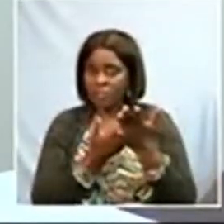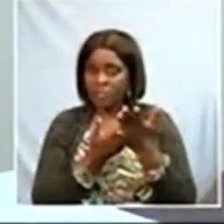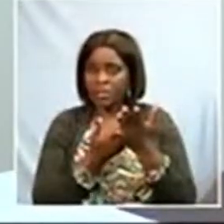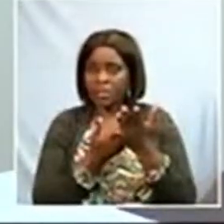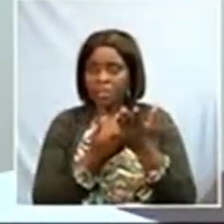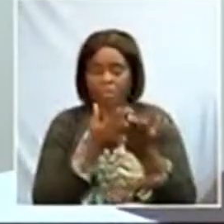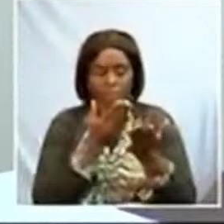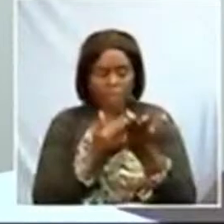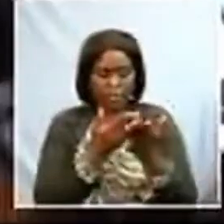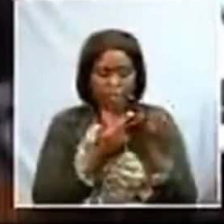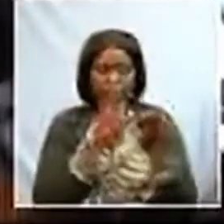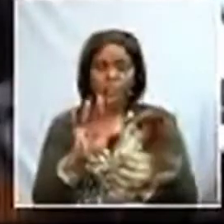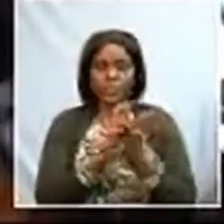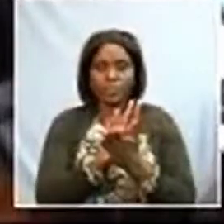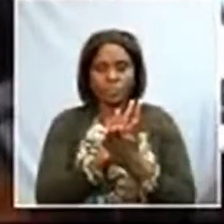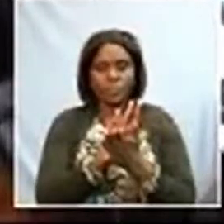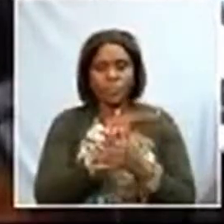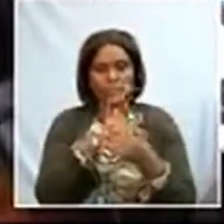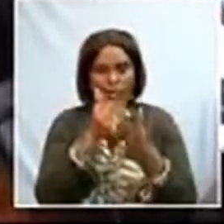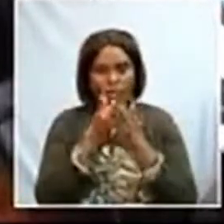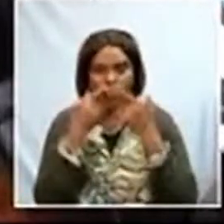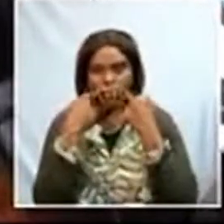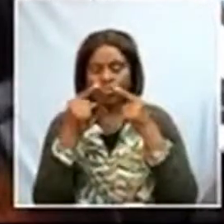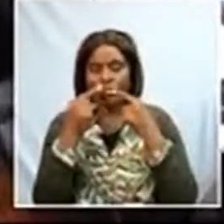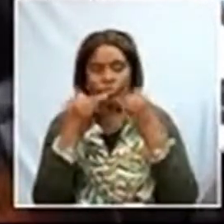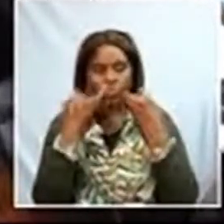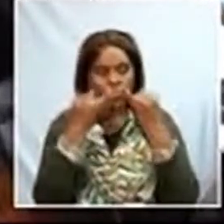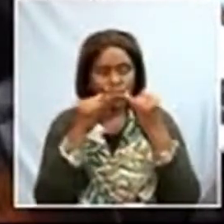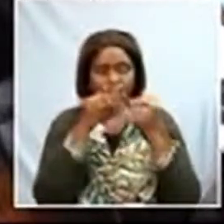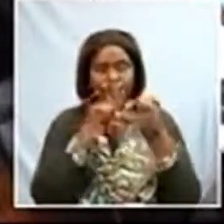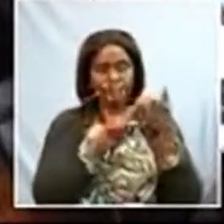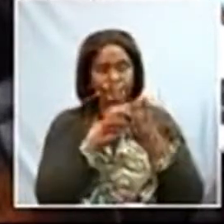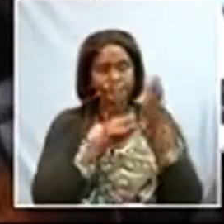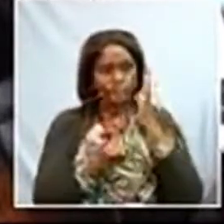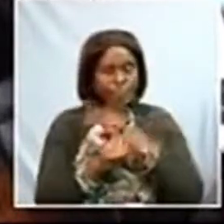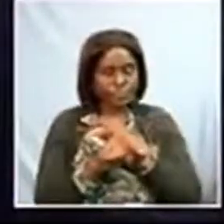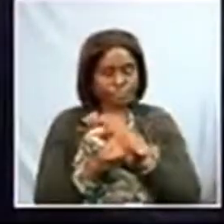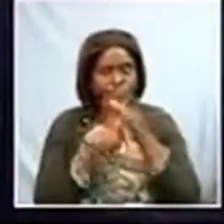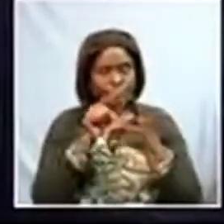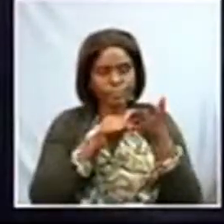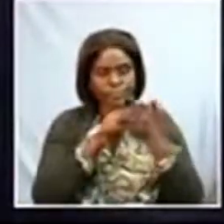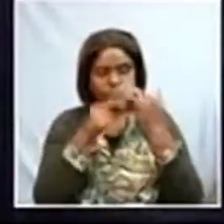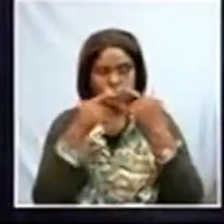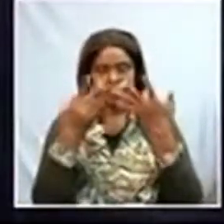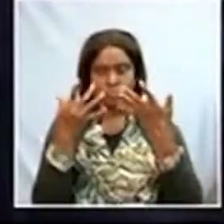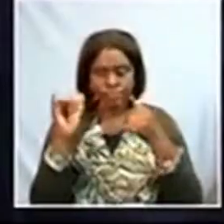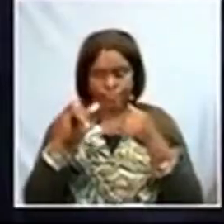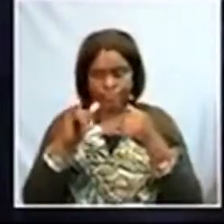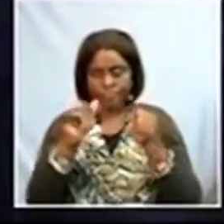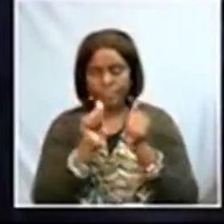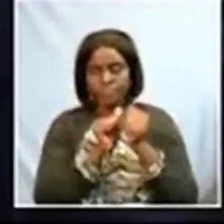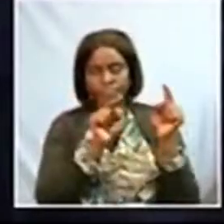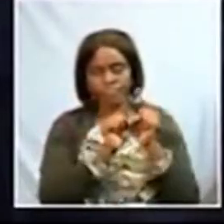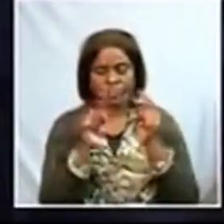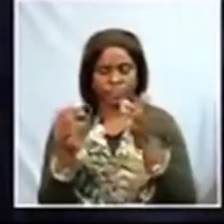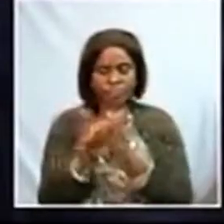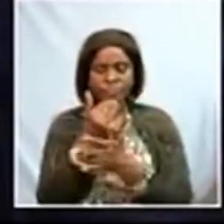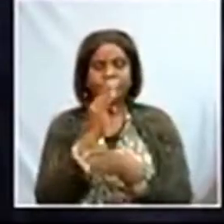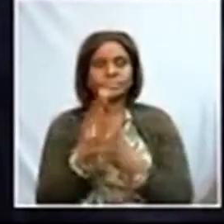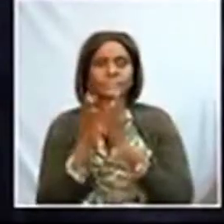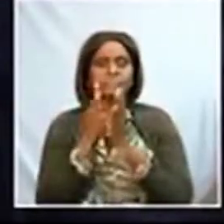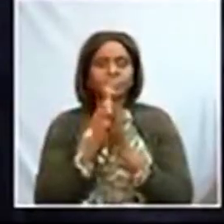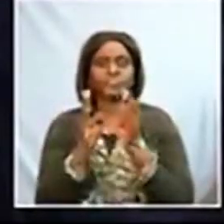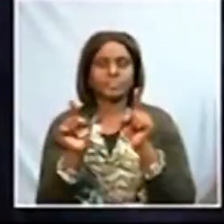So on this particular page, we only mention the termination. The termination? Yes, and also the new contractor.